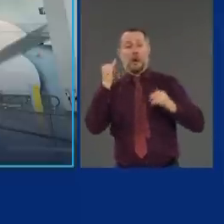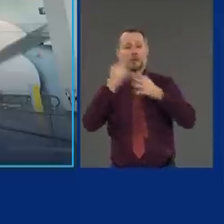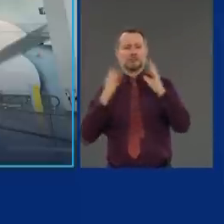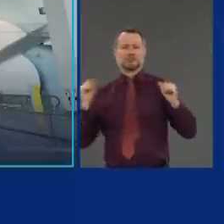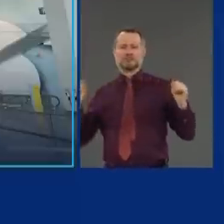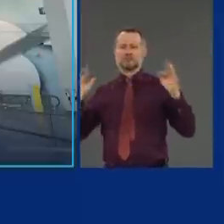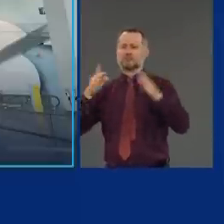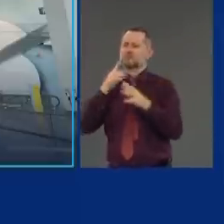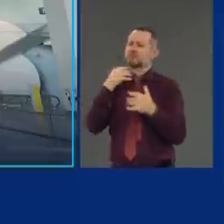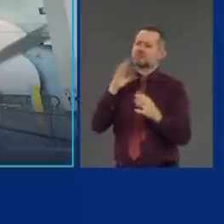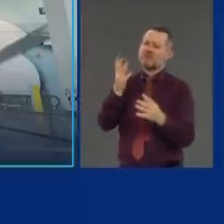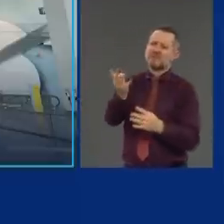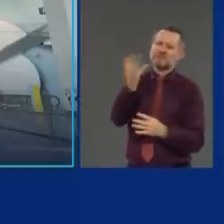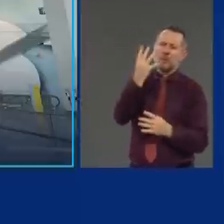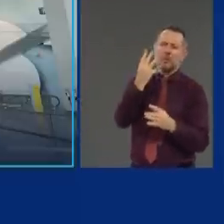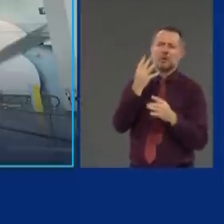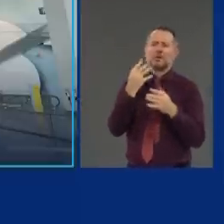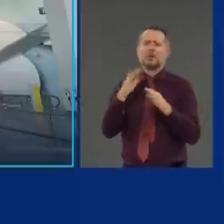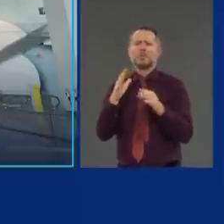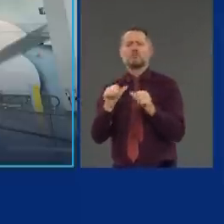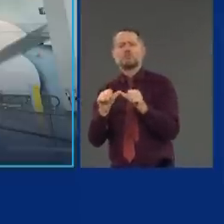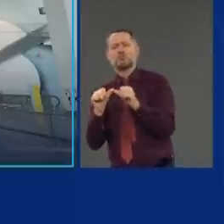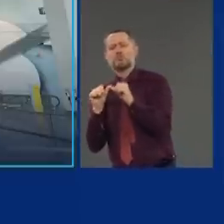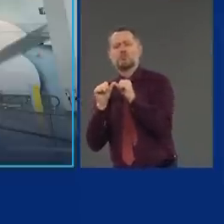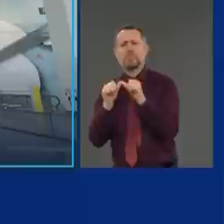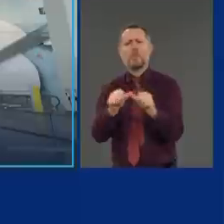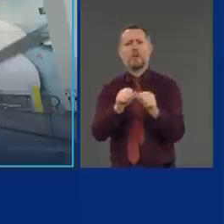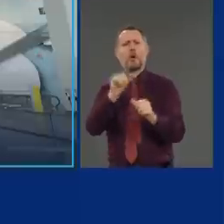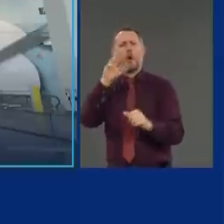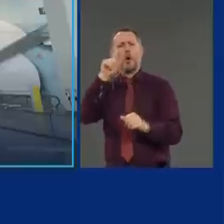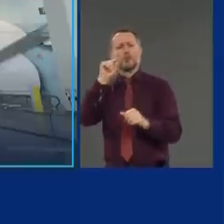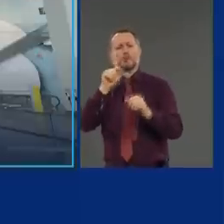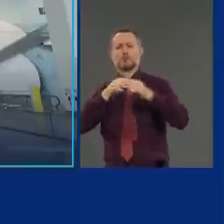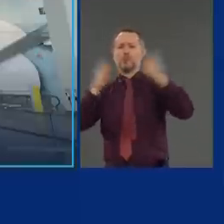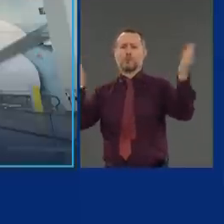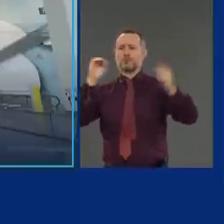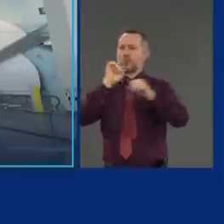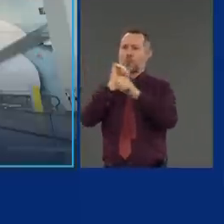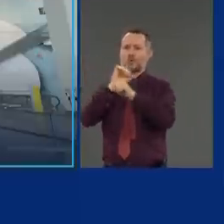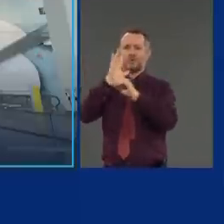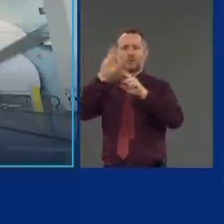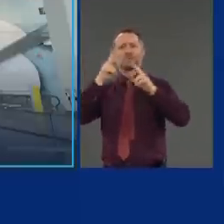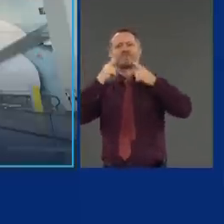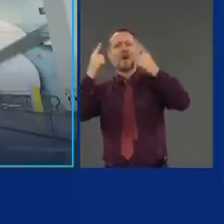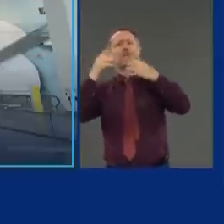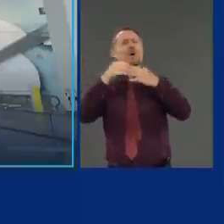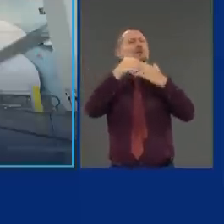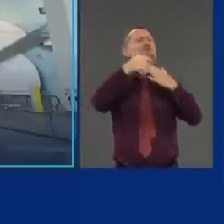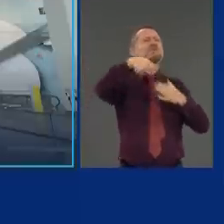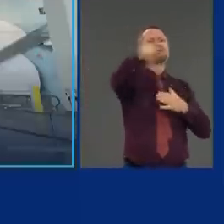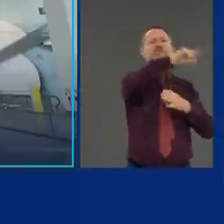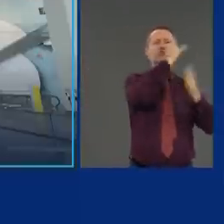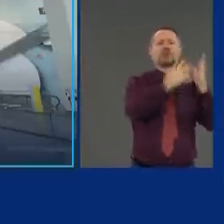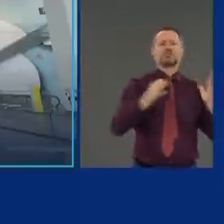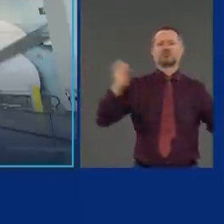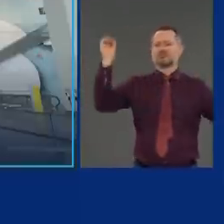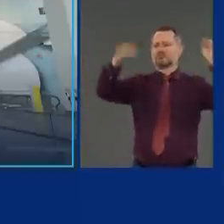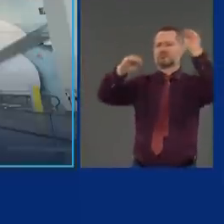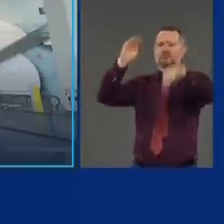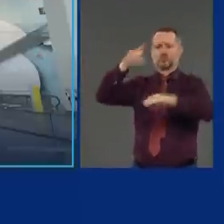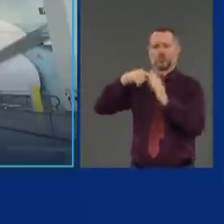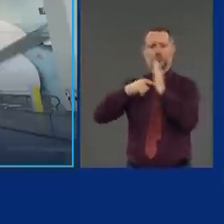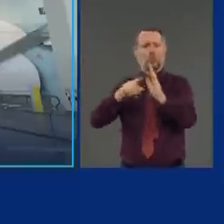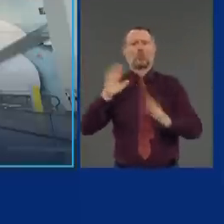4 permanent public art installations by 4 leading artists. The Public Art Fund's selections bring creativity,